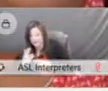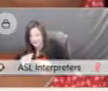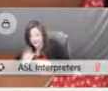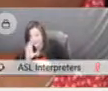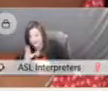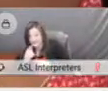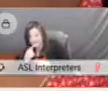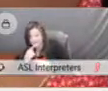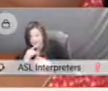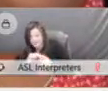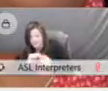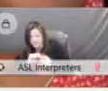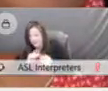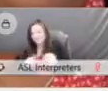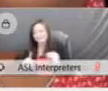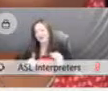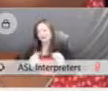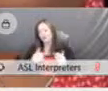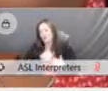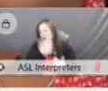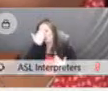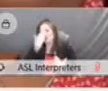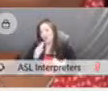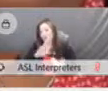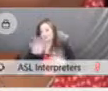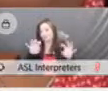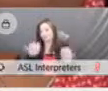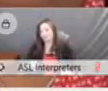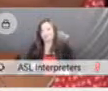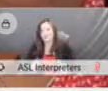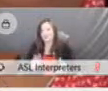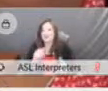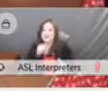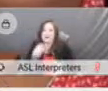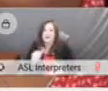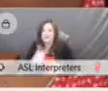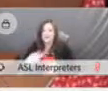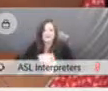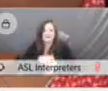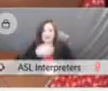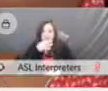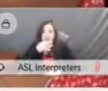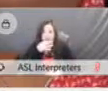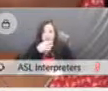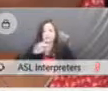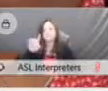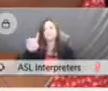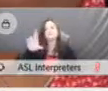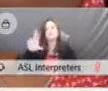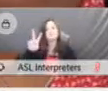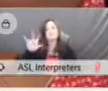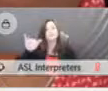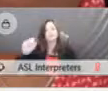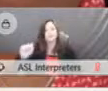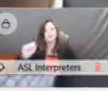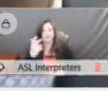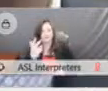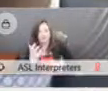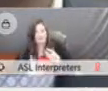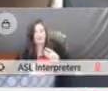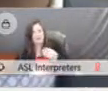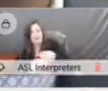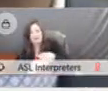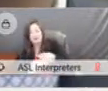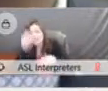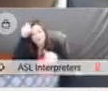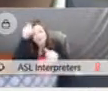know the answer, but it's not anytime in the very near future. And one thing to add to that is we have to keep in mind that